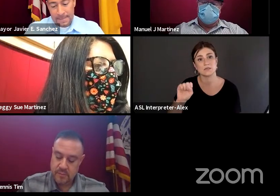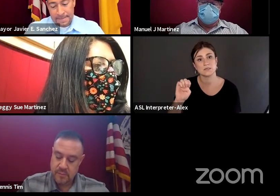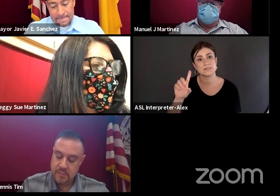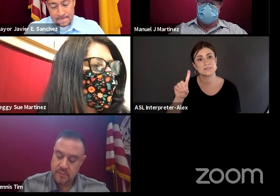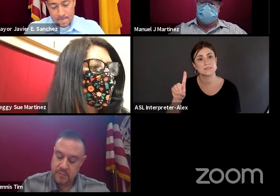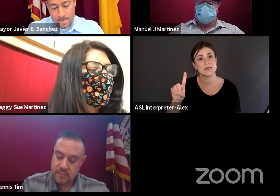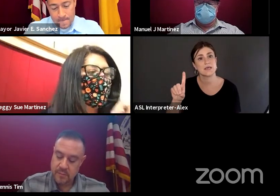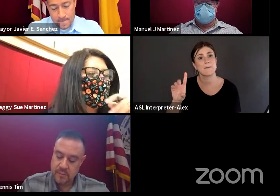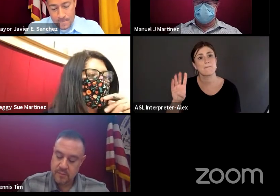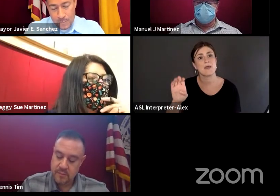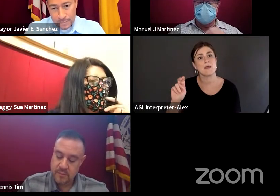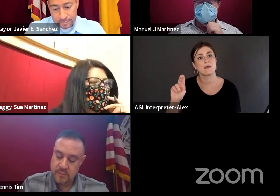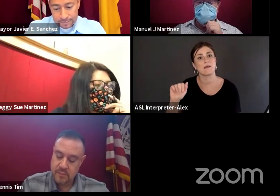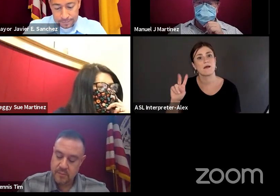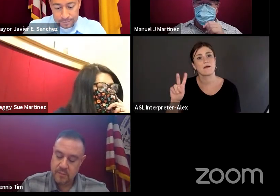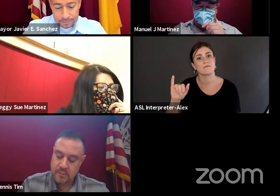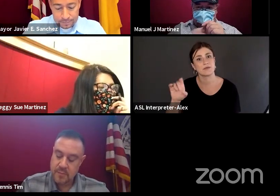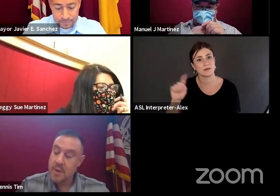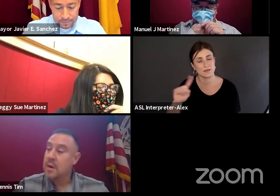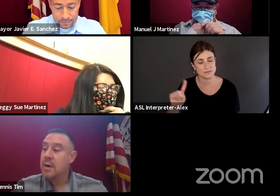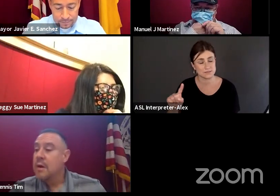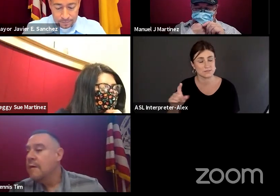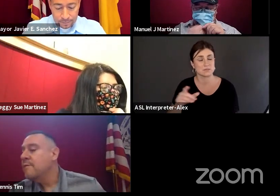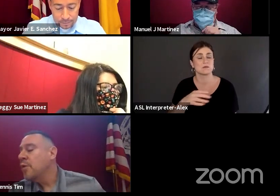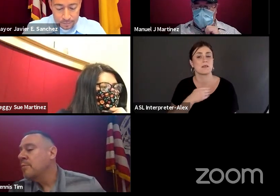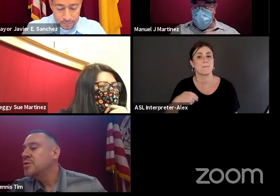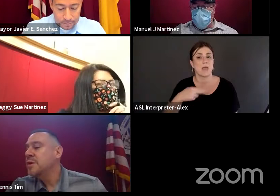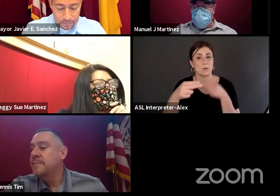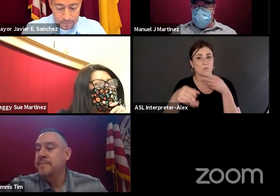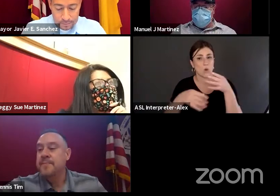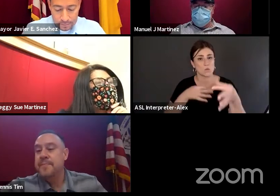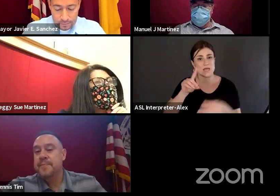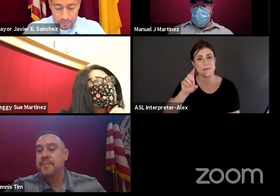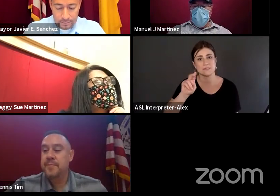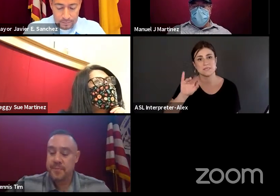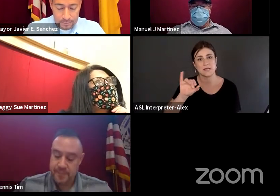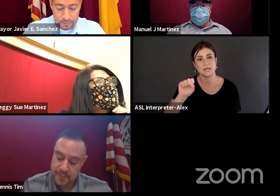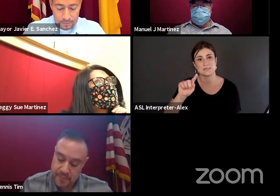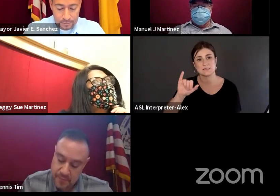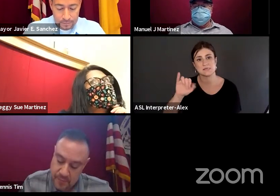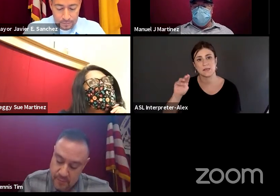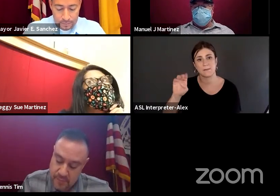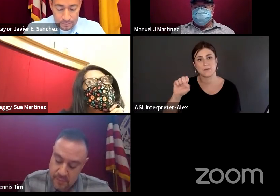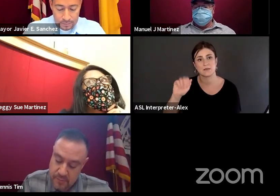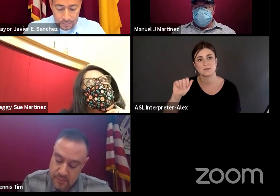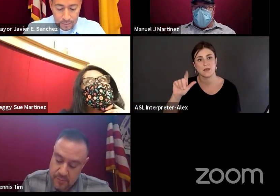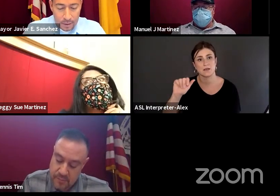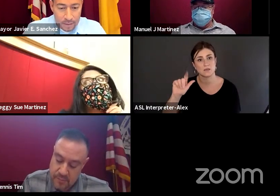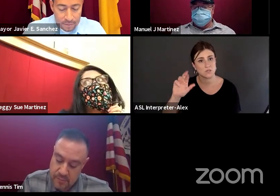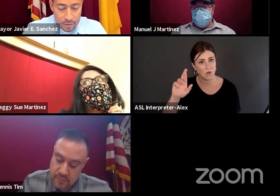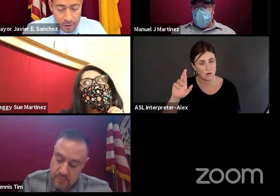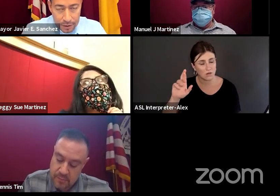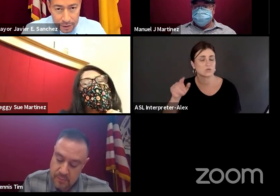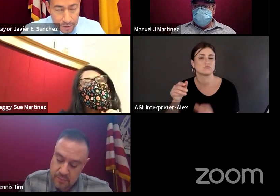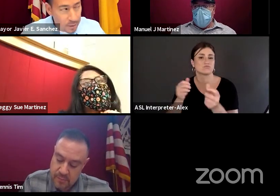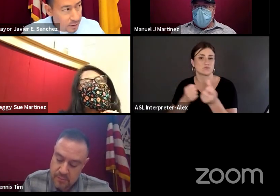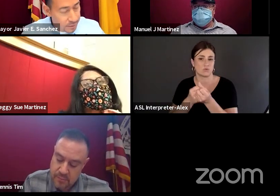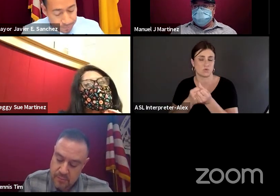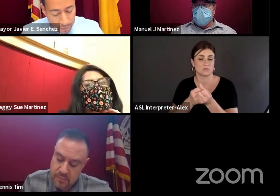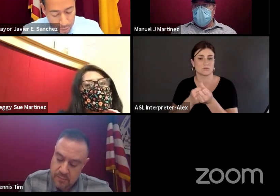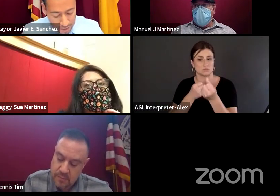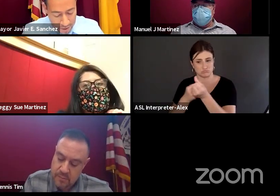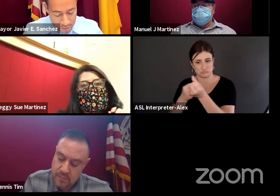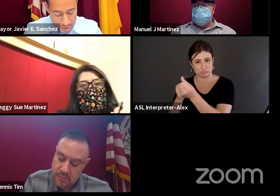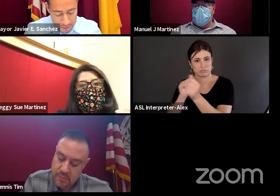motion. Mayor Pro Tem Dennis Tim Salazar? For the motion. Motion carries. Very well, thank you very